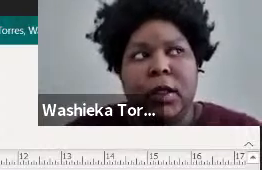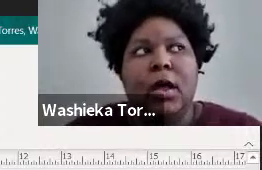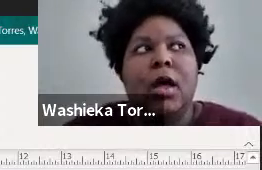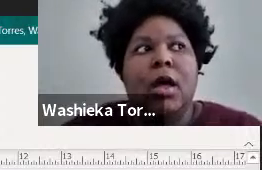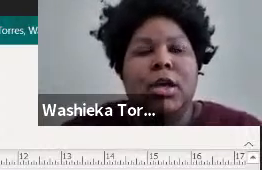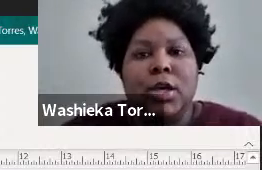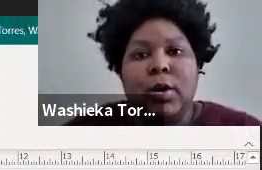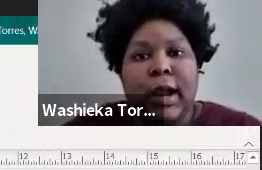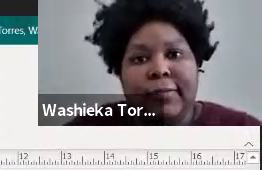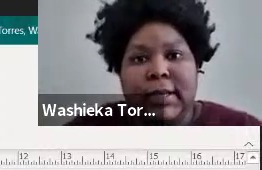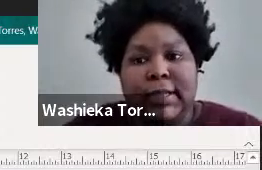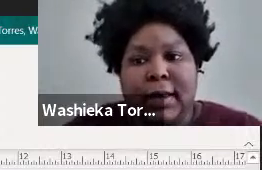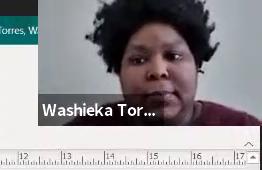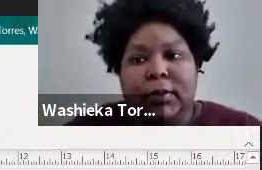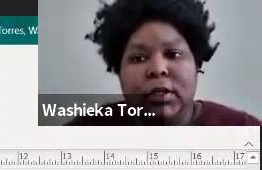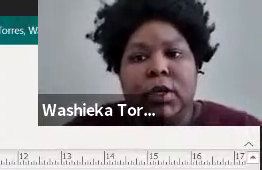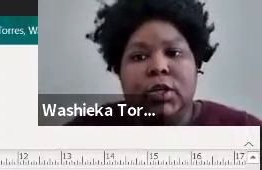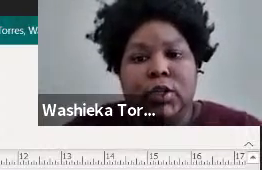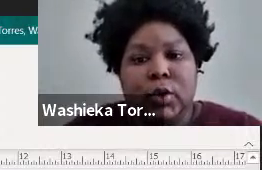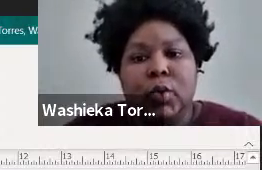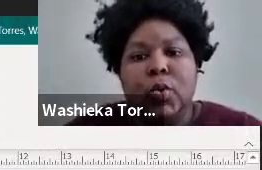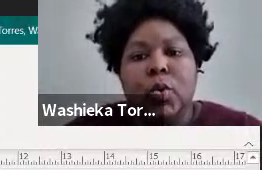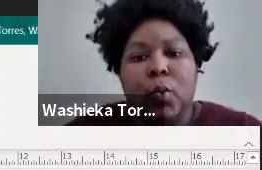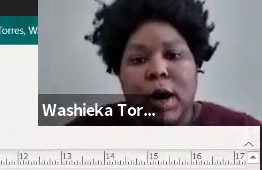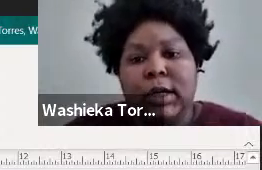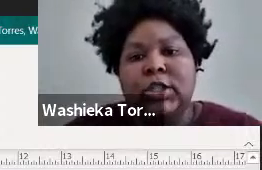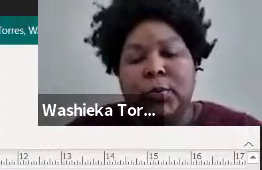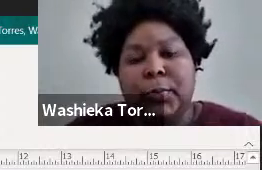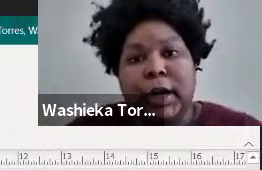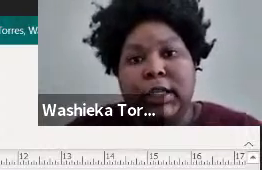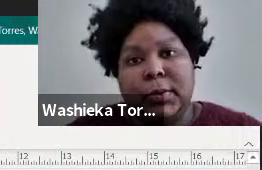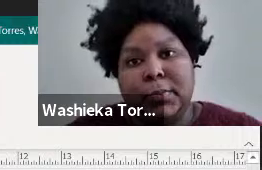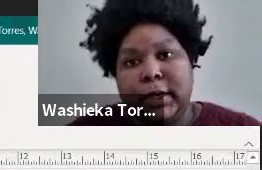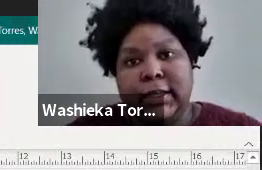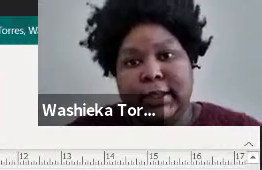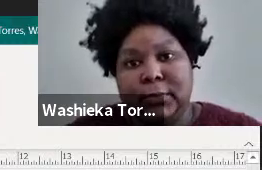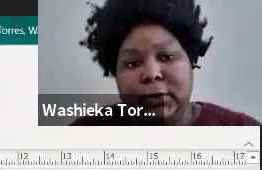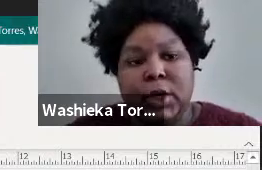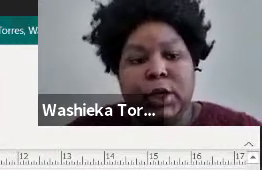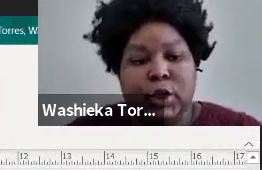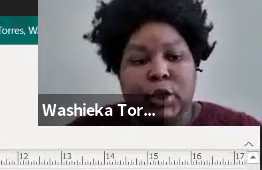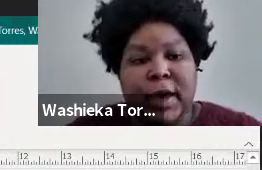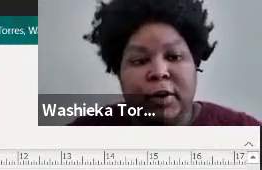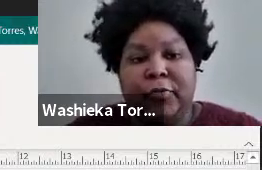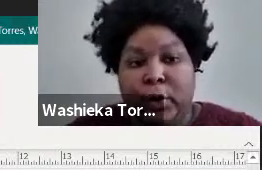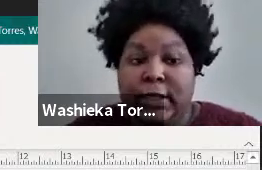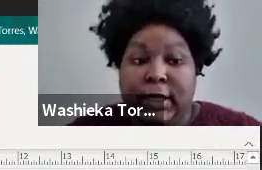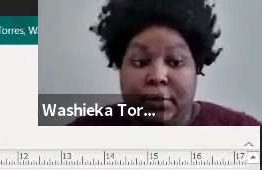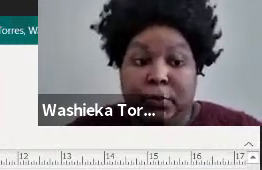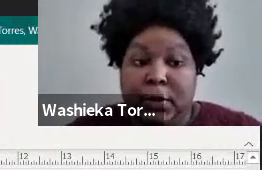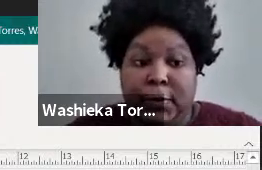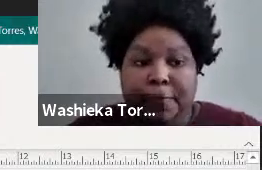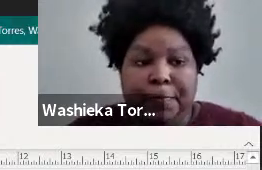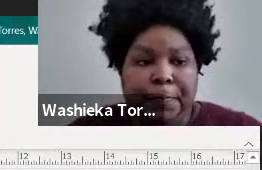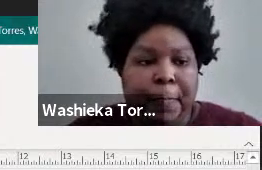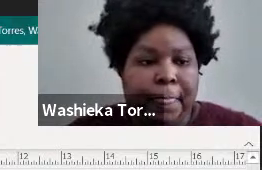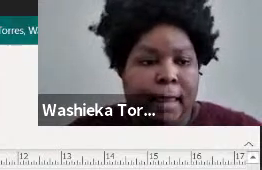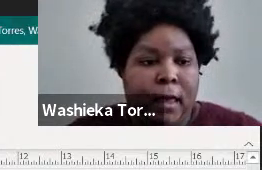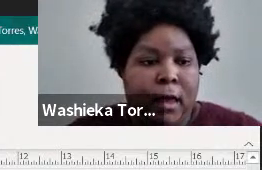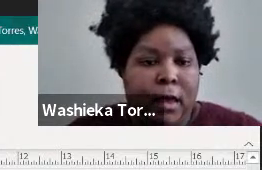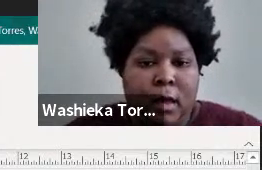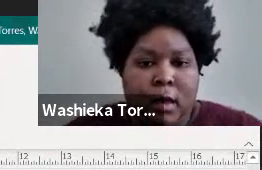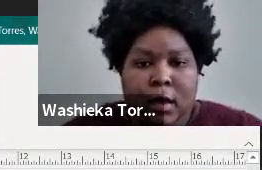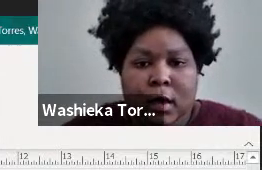disabled people, you don't have to be disabled to want a supermarket to be more accessible, to be better for disabled people.